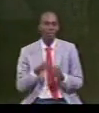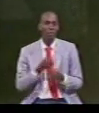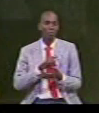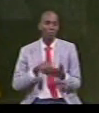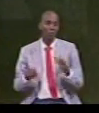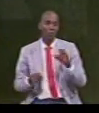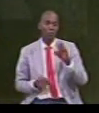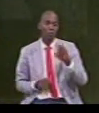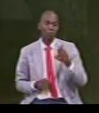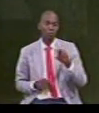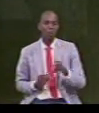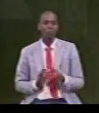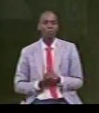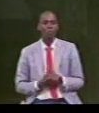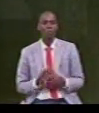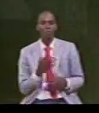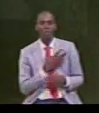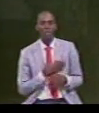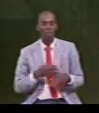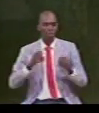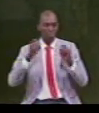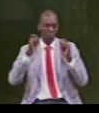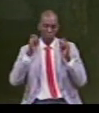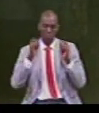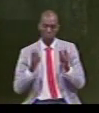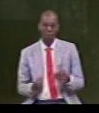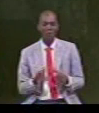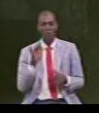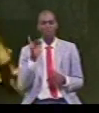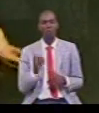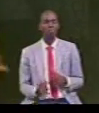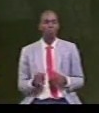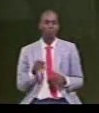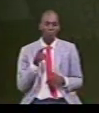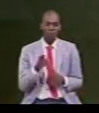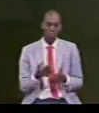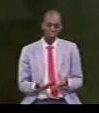verse 12, and immediately he arose. He didn't say,